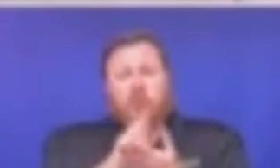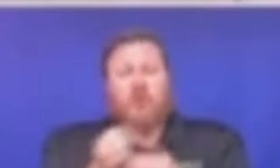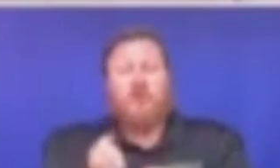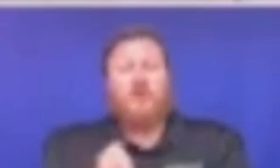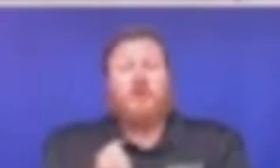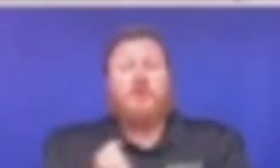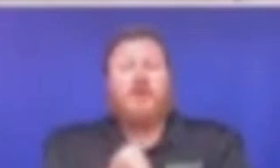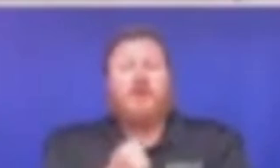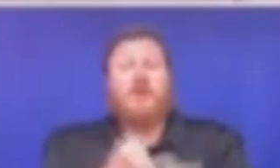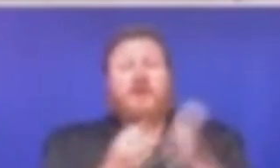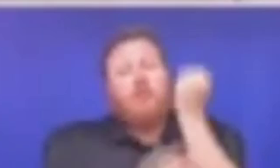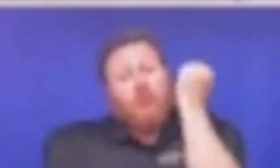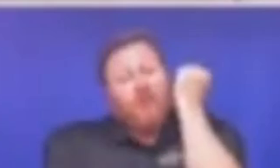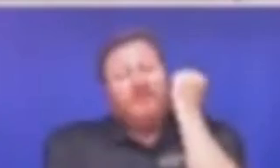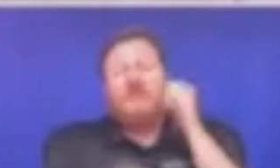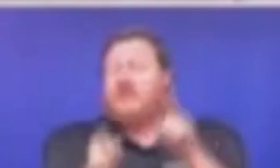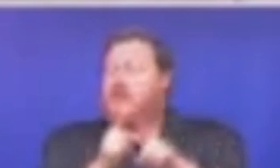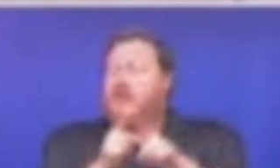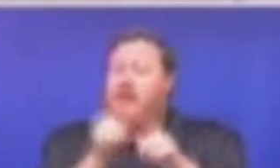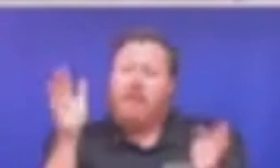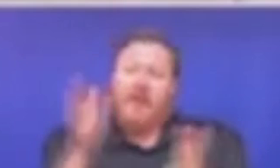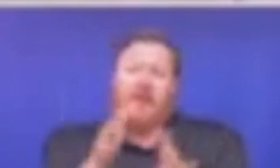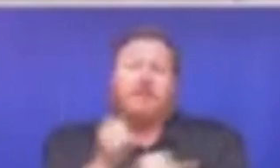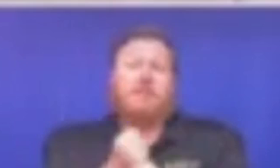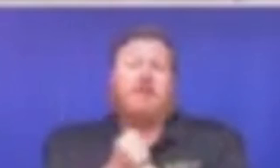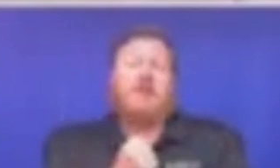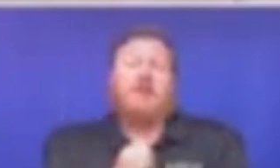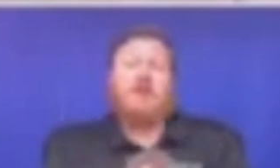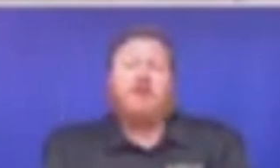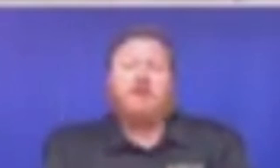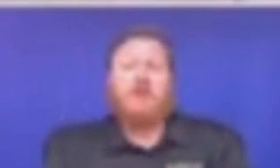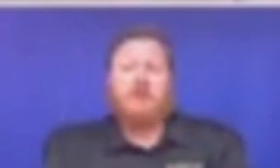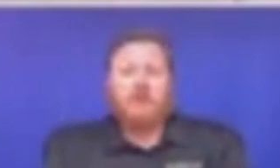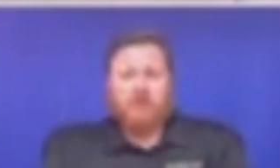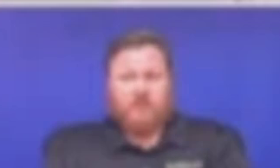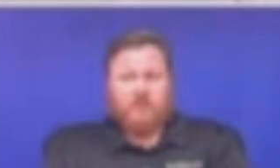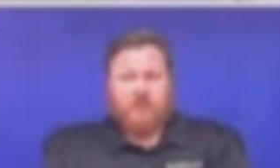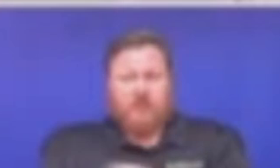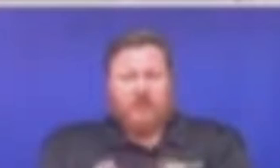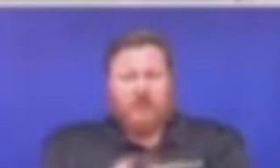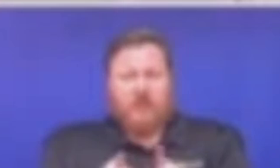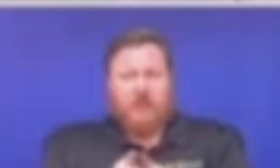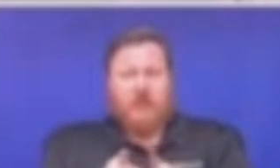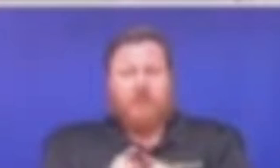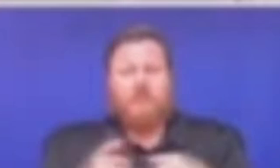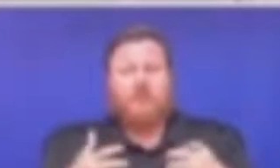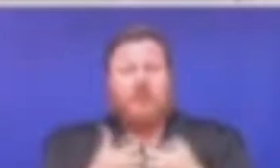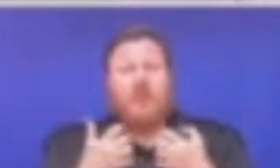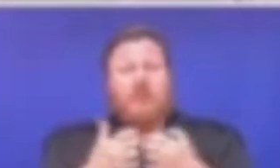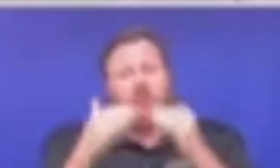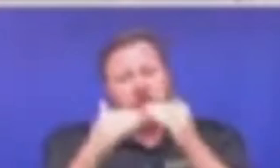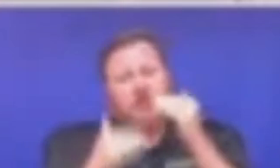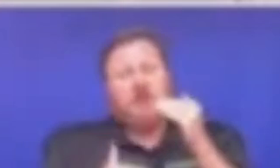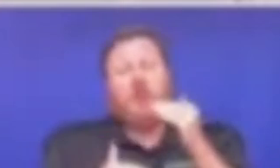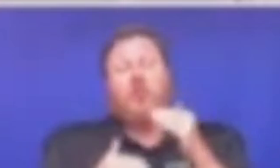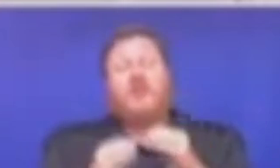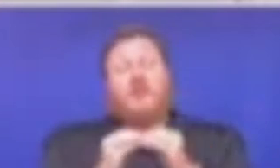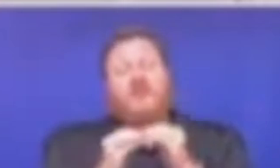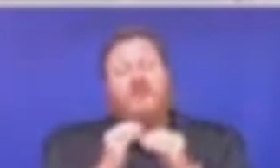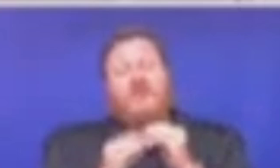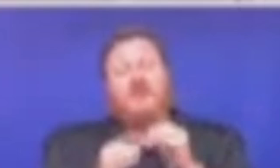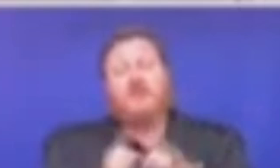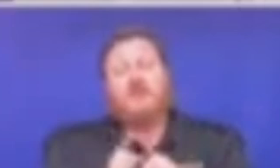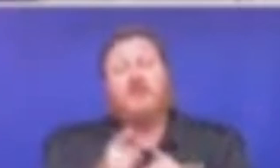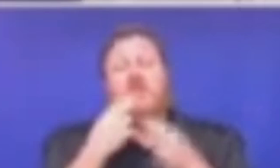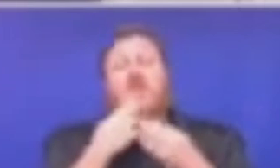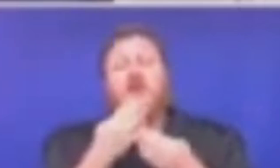to reduce poverty as well, and in the end, address the challenge of inequality. Thank you, Honorable